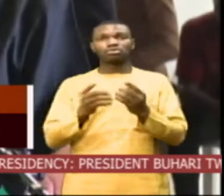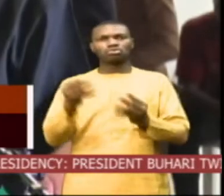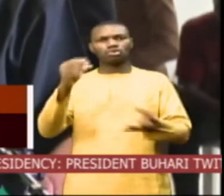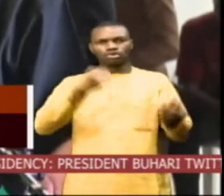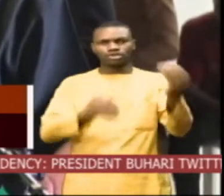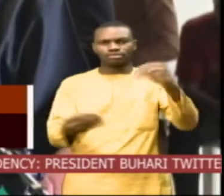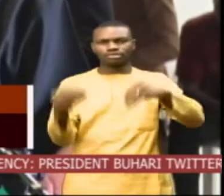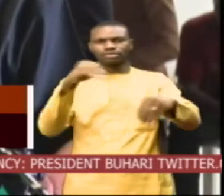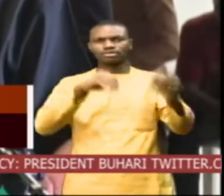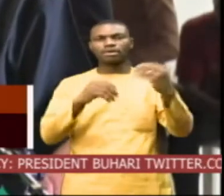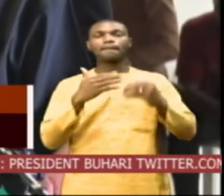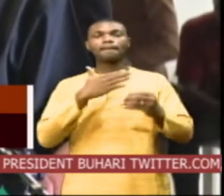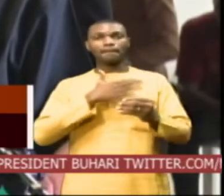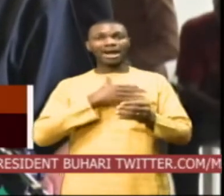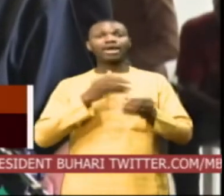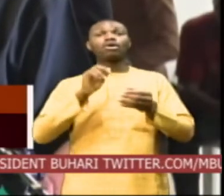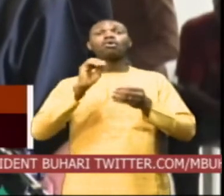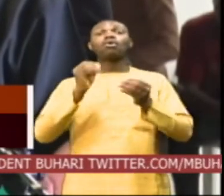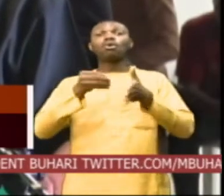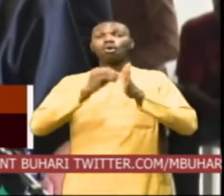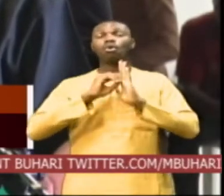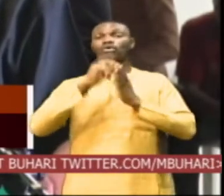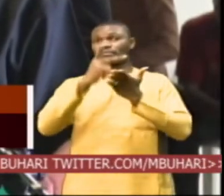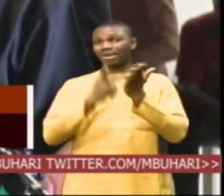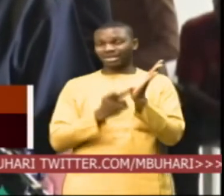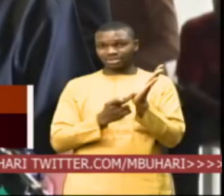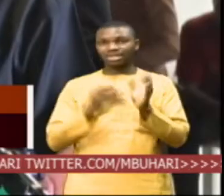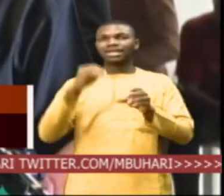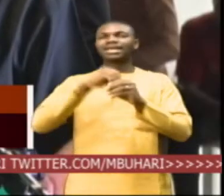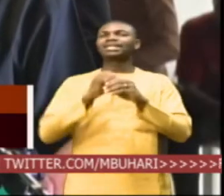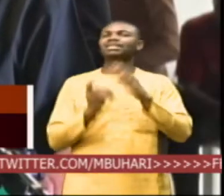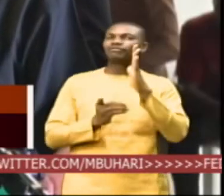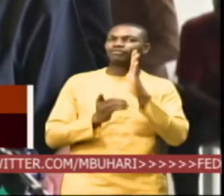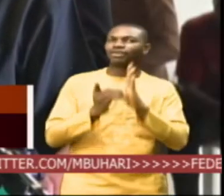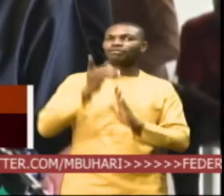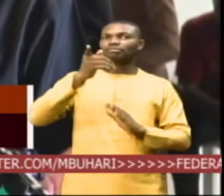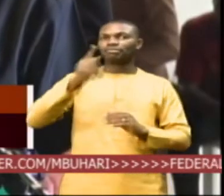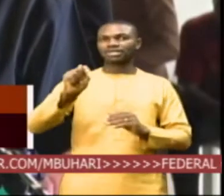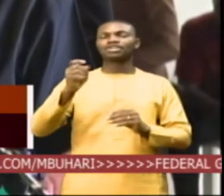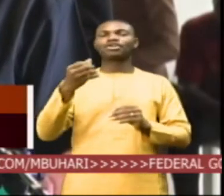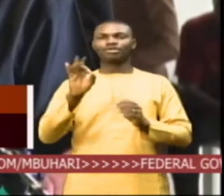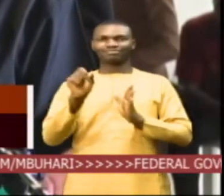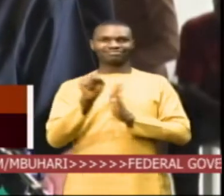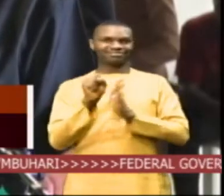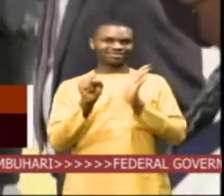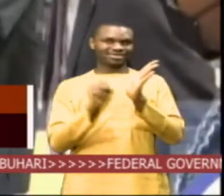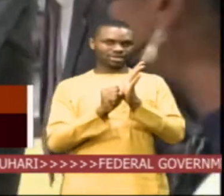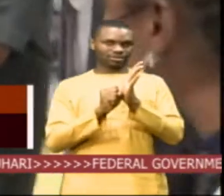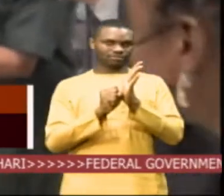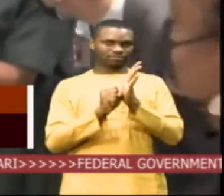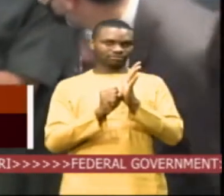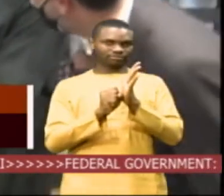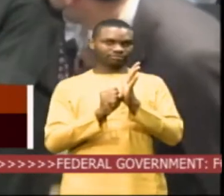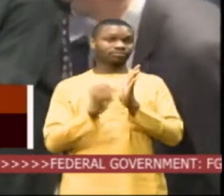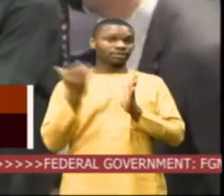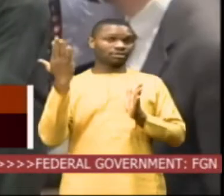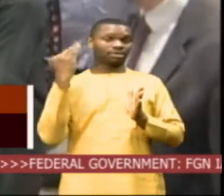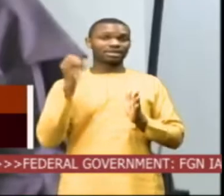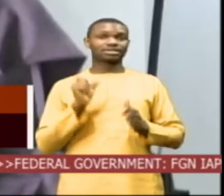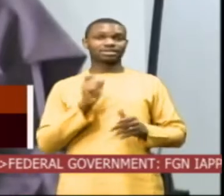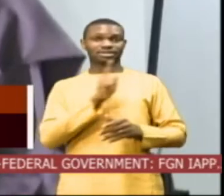good health delivery cannot be undermined when talking about poverty eradication. In infant